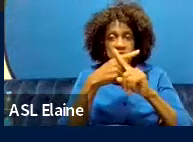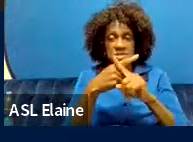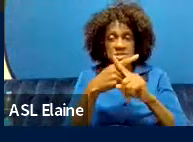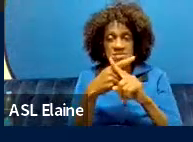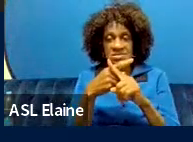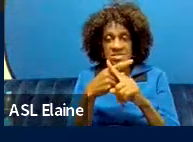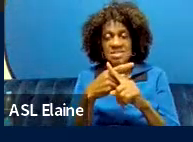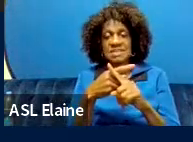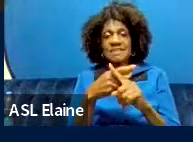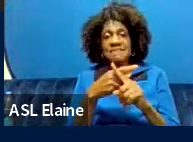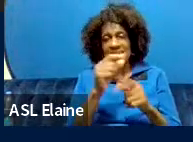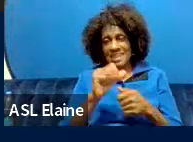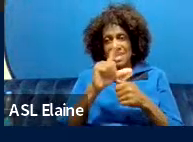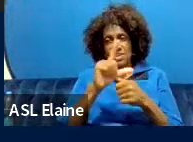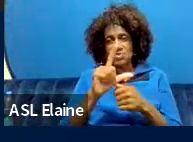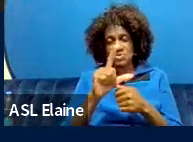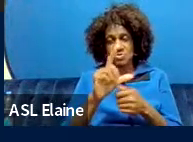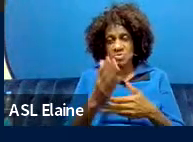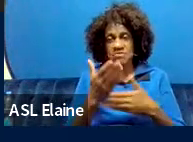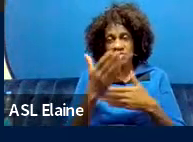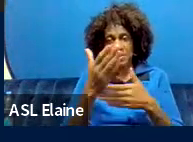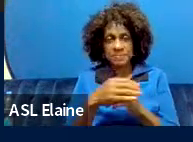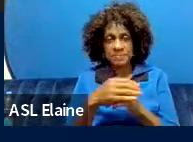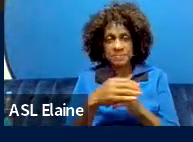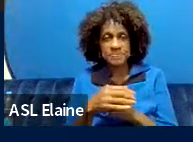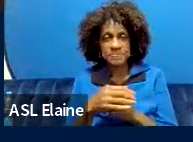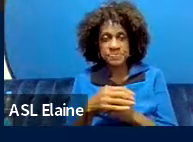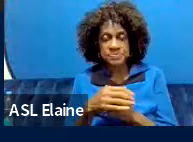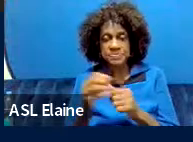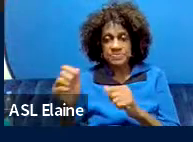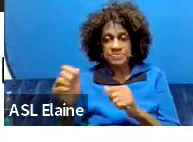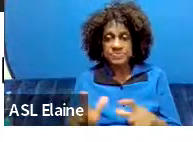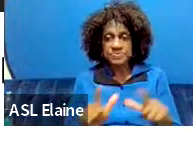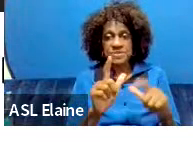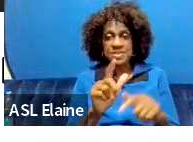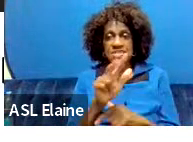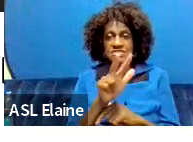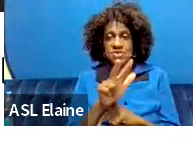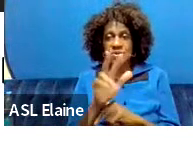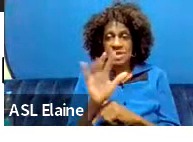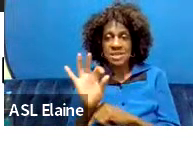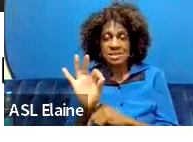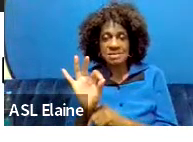that the characters actually provide. Next slide, please, 39.